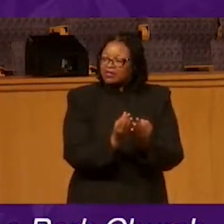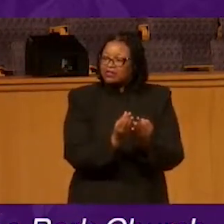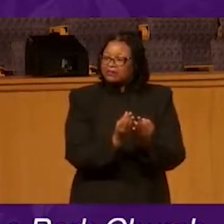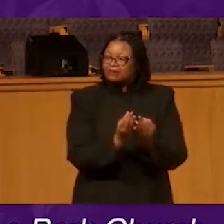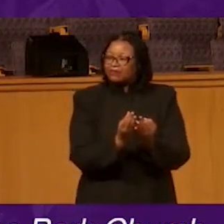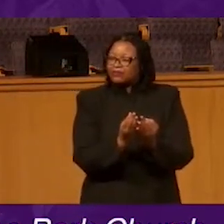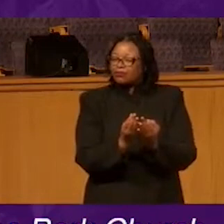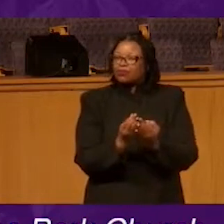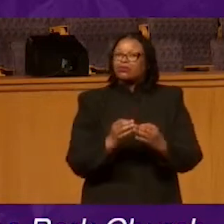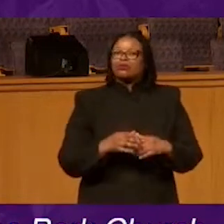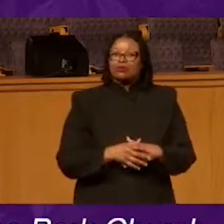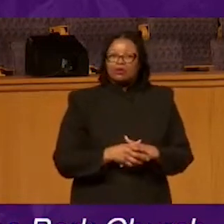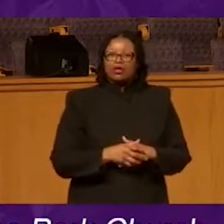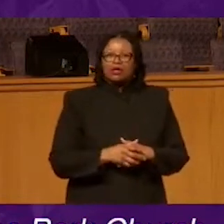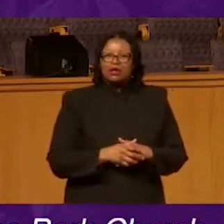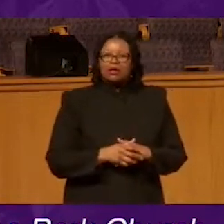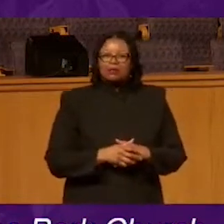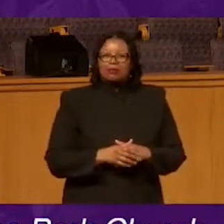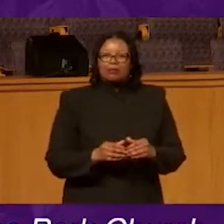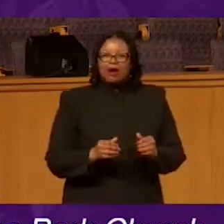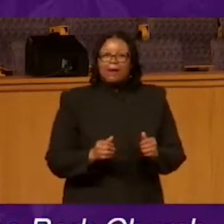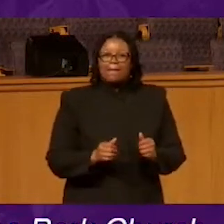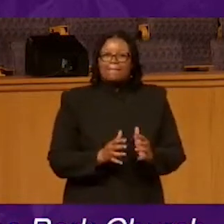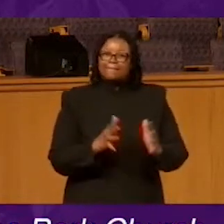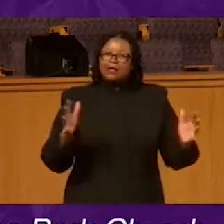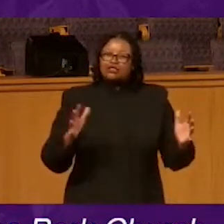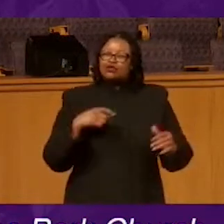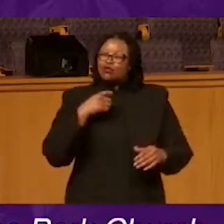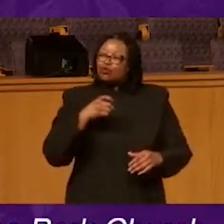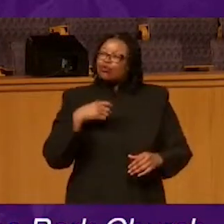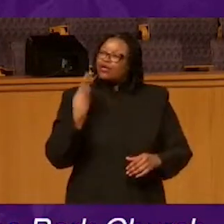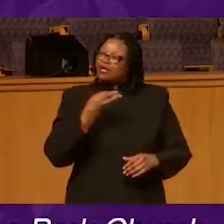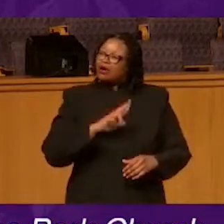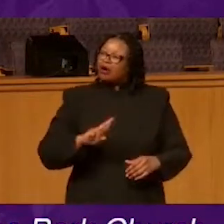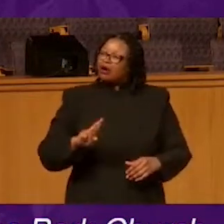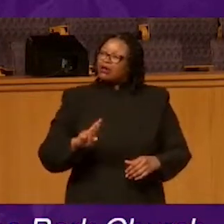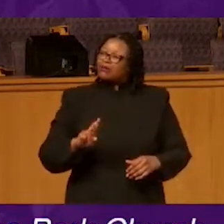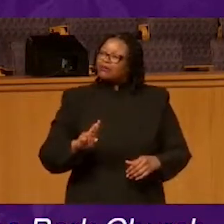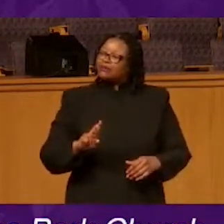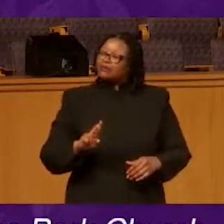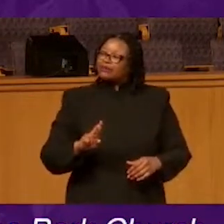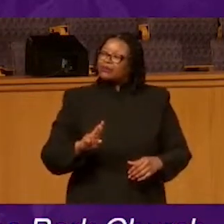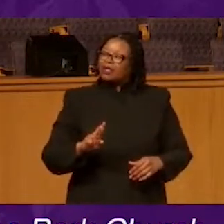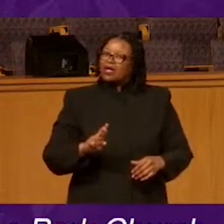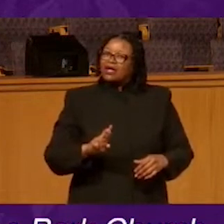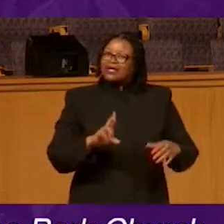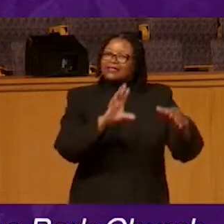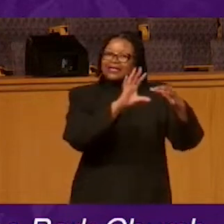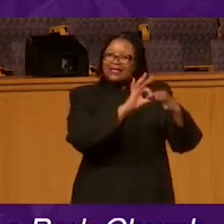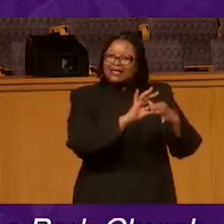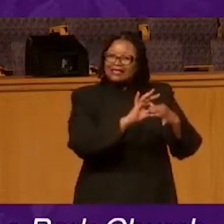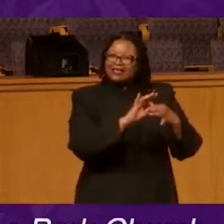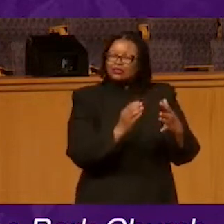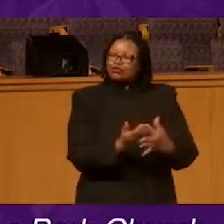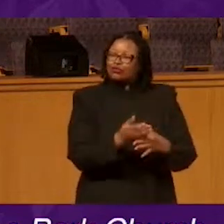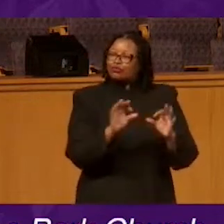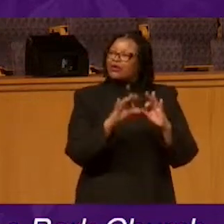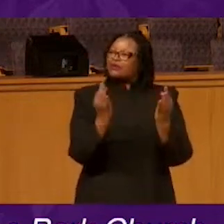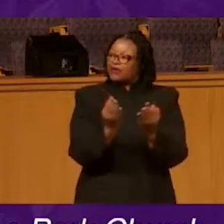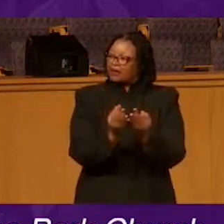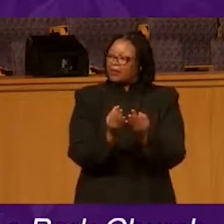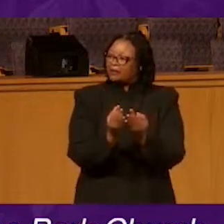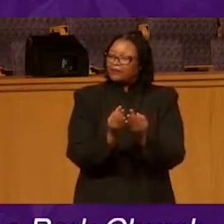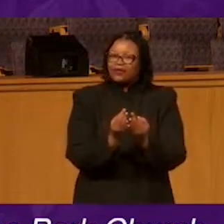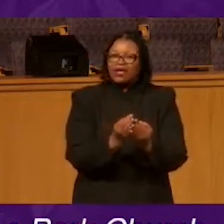So much of who we are is caught by the context of our families. And